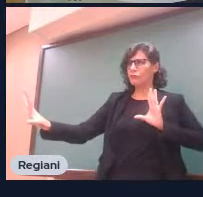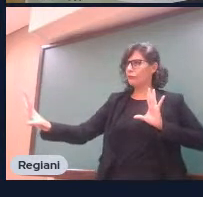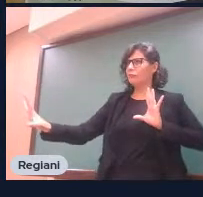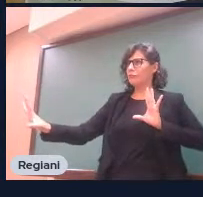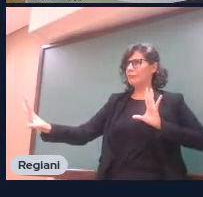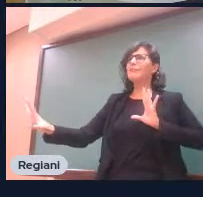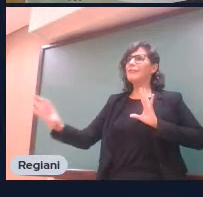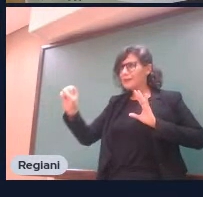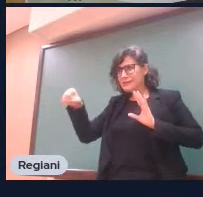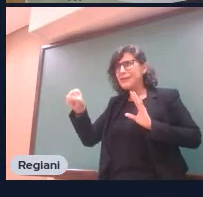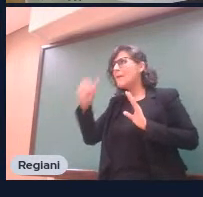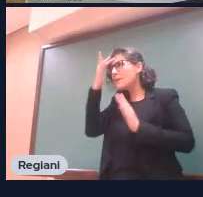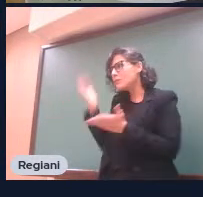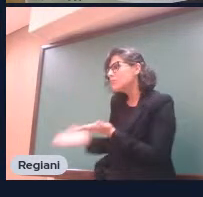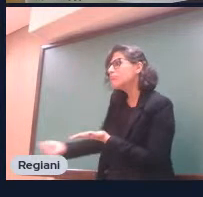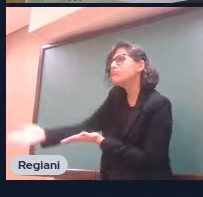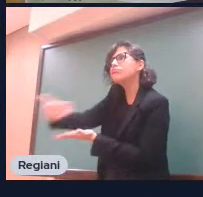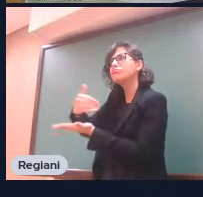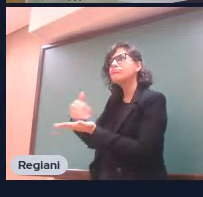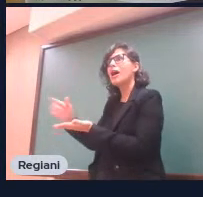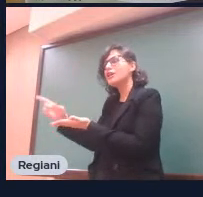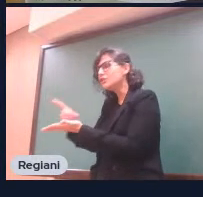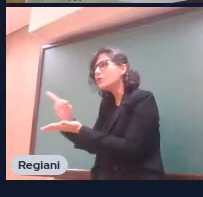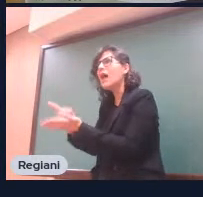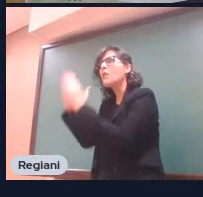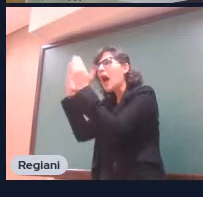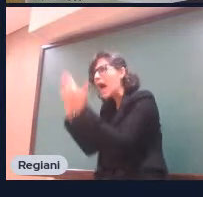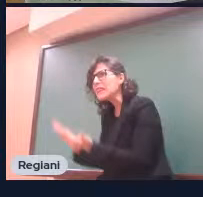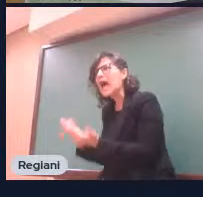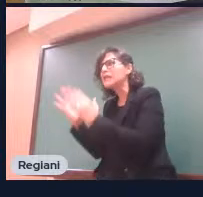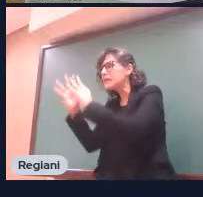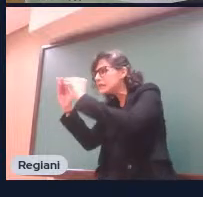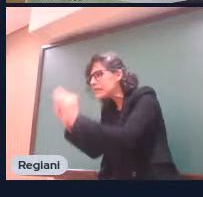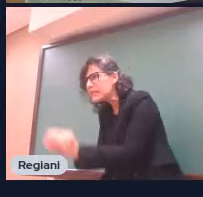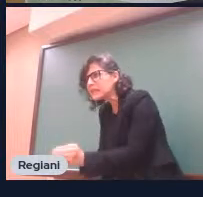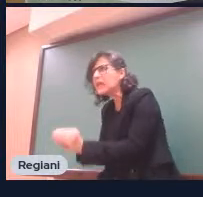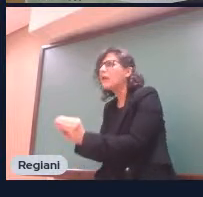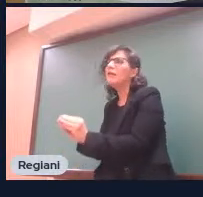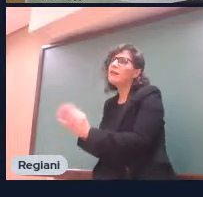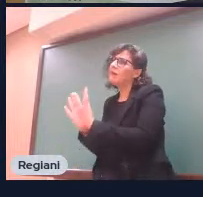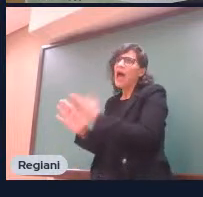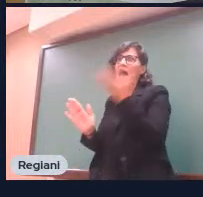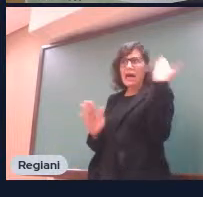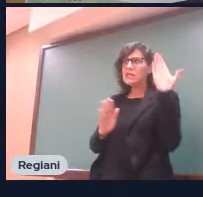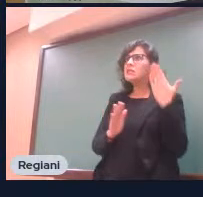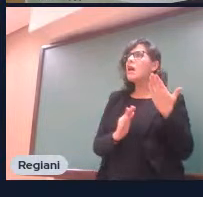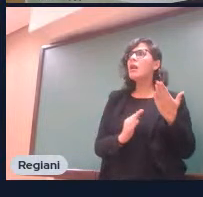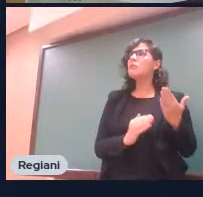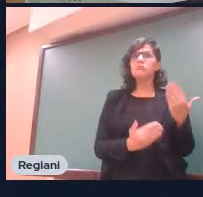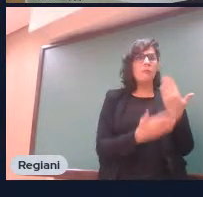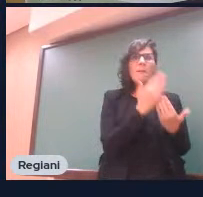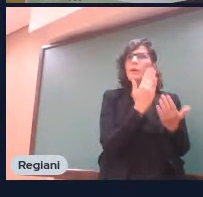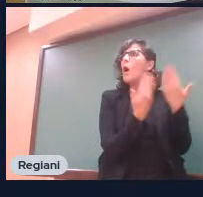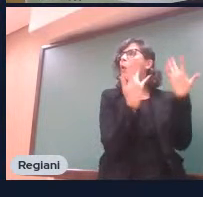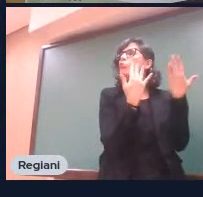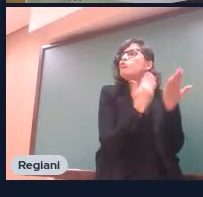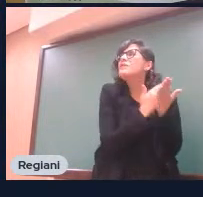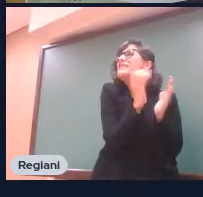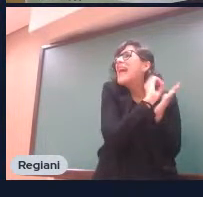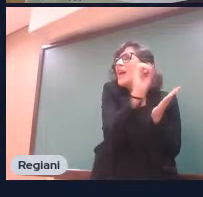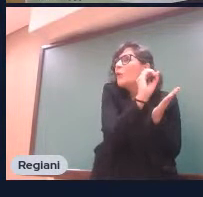people compile dictionaries, to analysis and synthesis from scratch. From entries written out by hand to